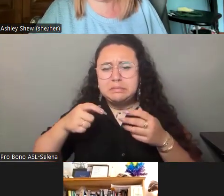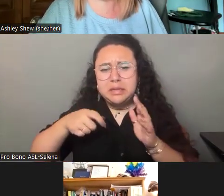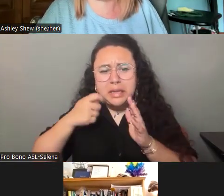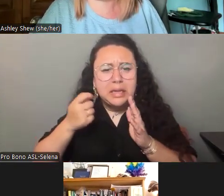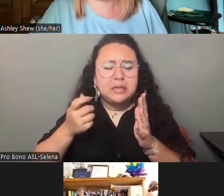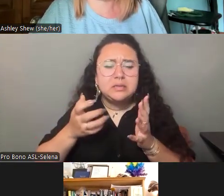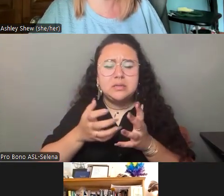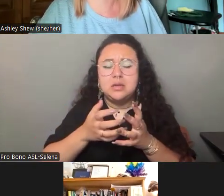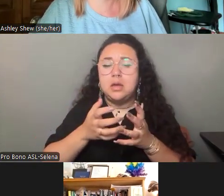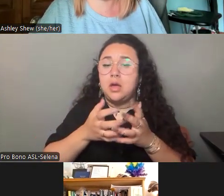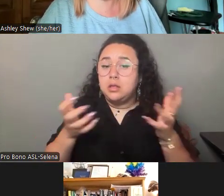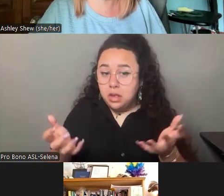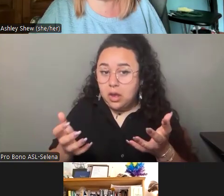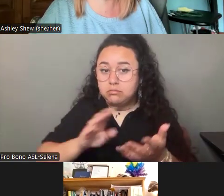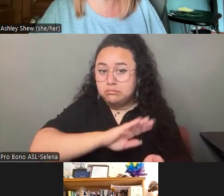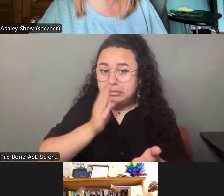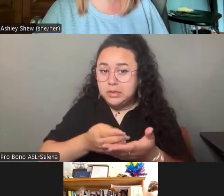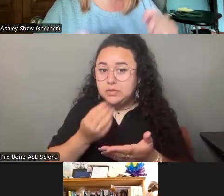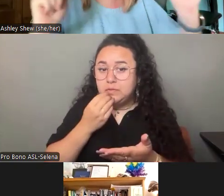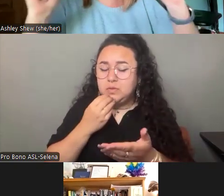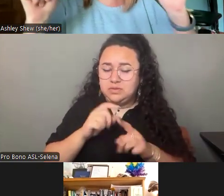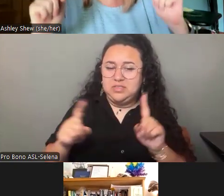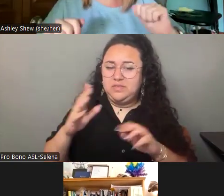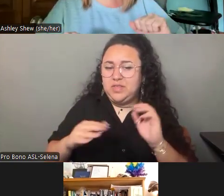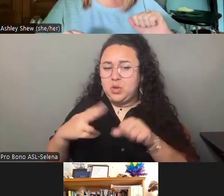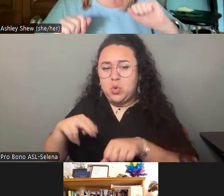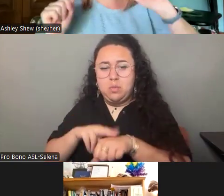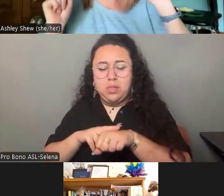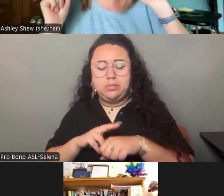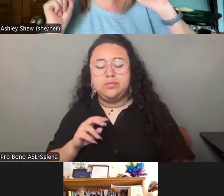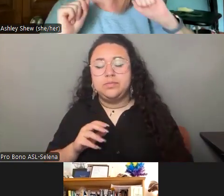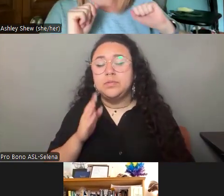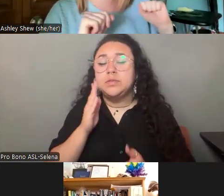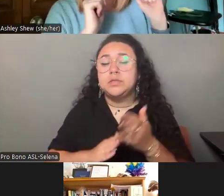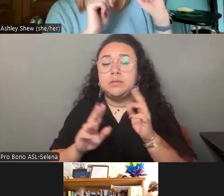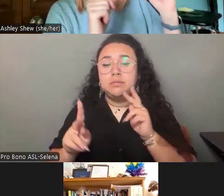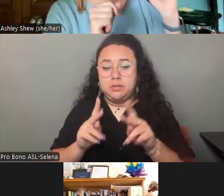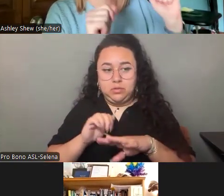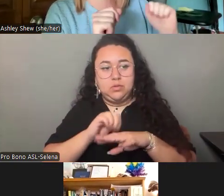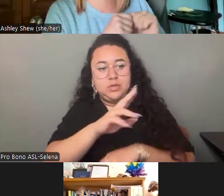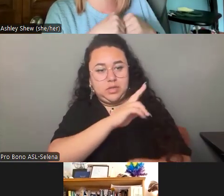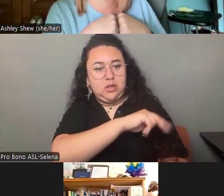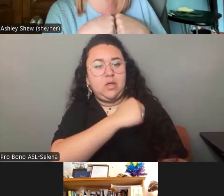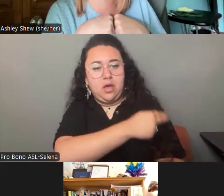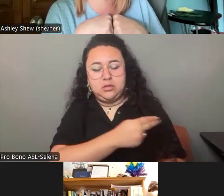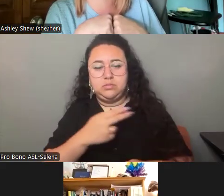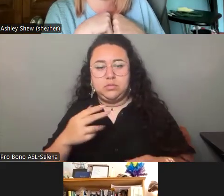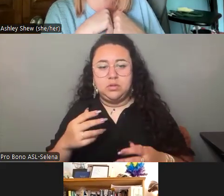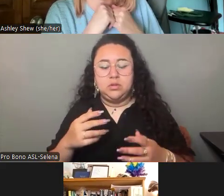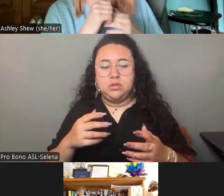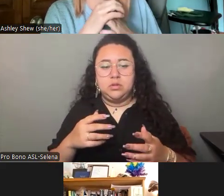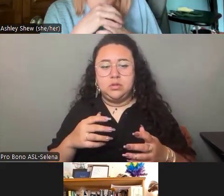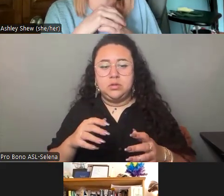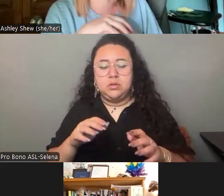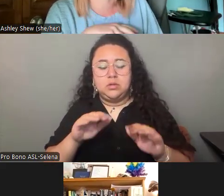eat abnormally. And in fact, some of them, like some people were sent to the hospital, shaking them awake in the